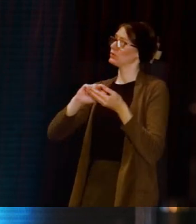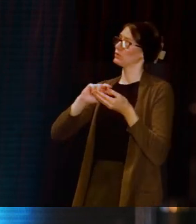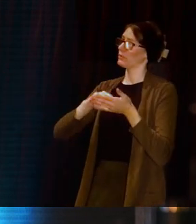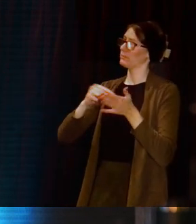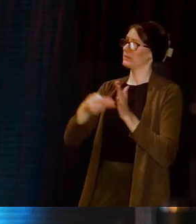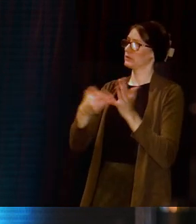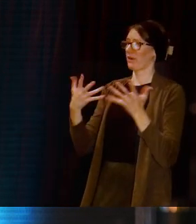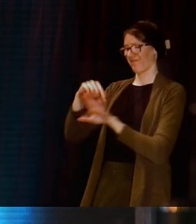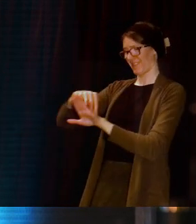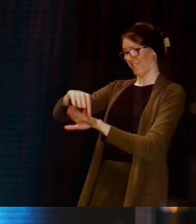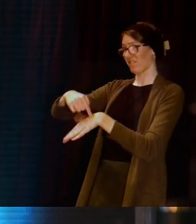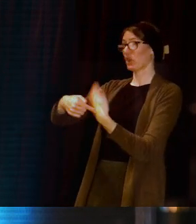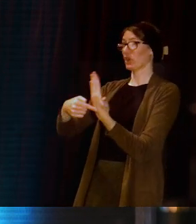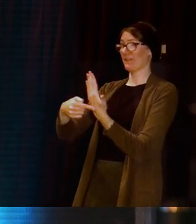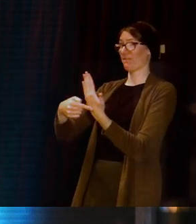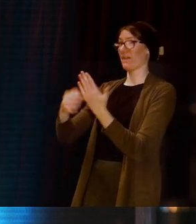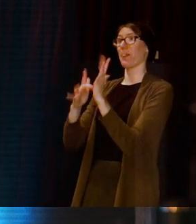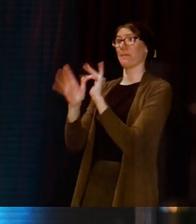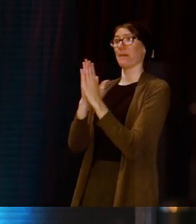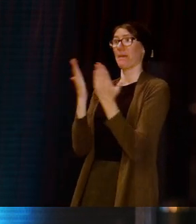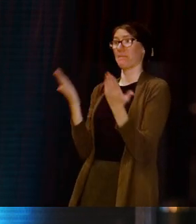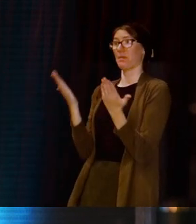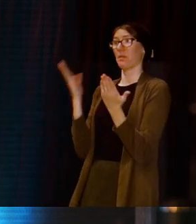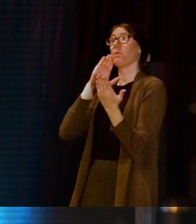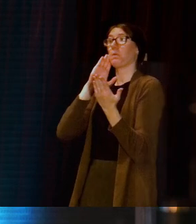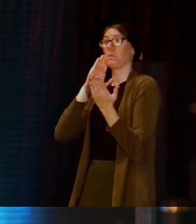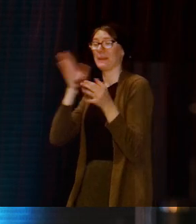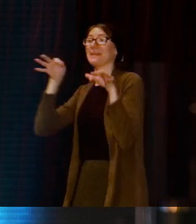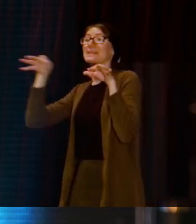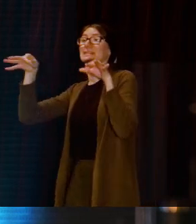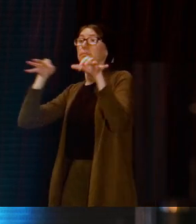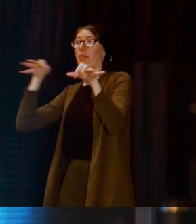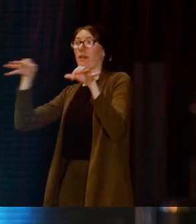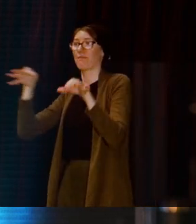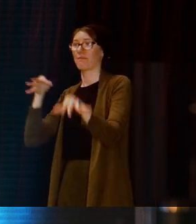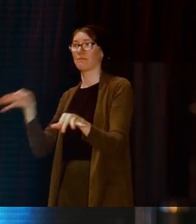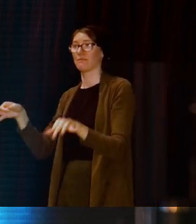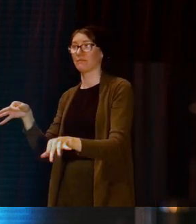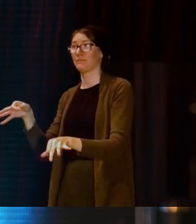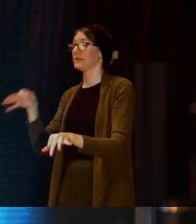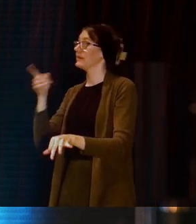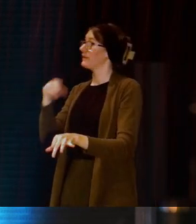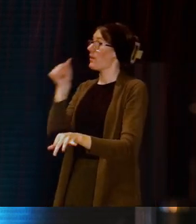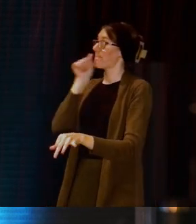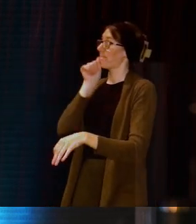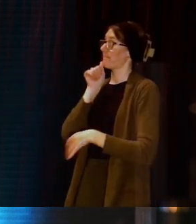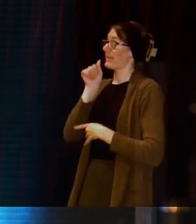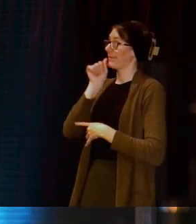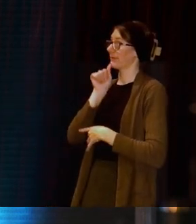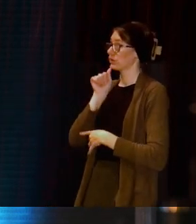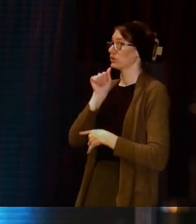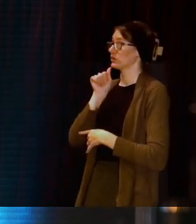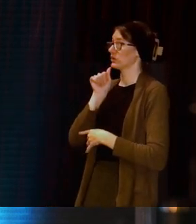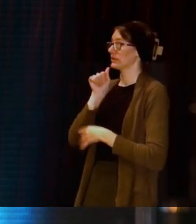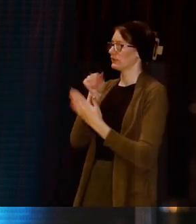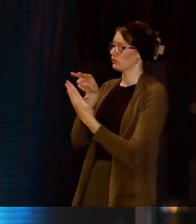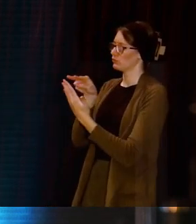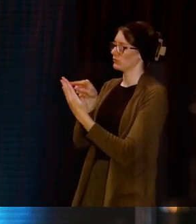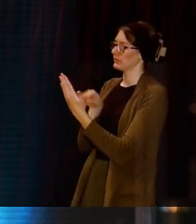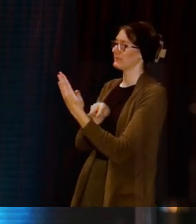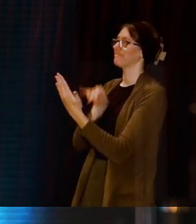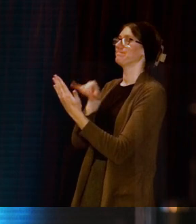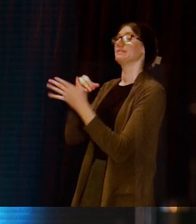lot of the figurative, though, is the Bible often will explain it to you. If you're just patient and you continue to read, you will get the explanation as you